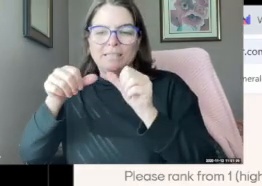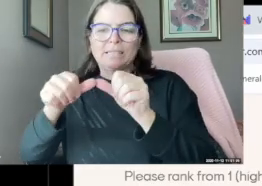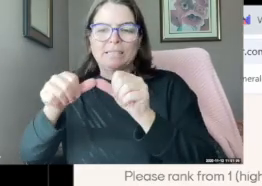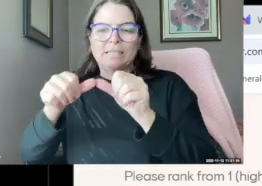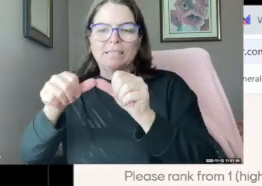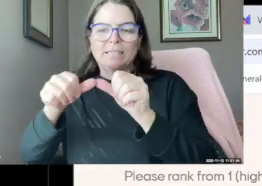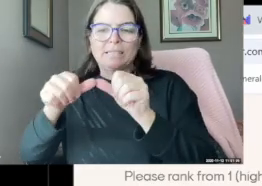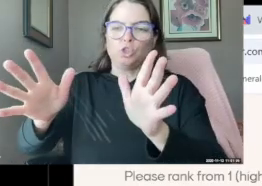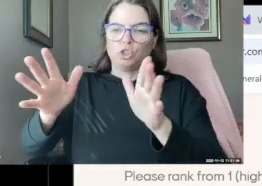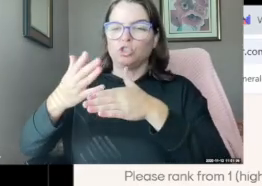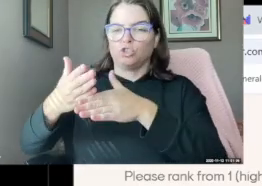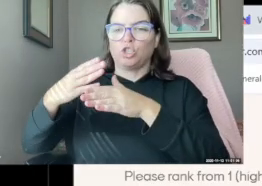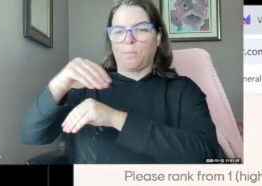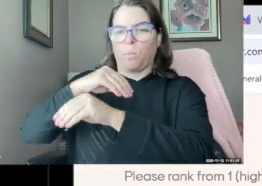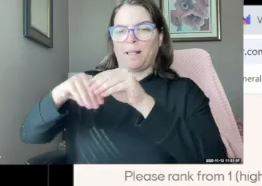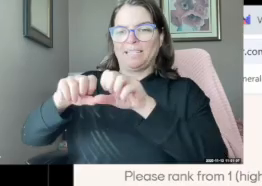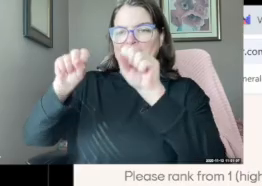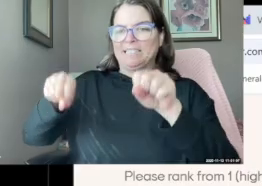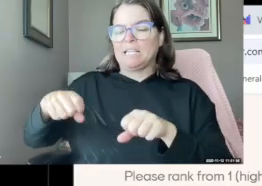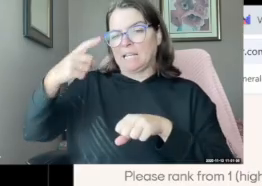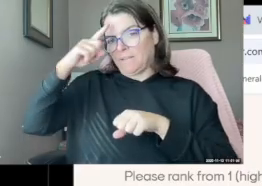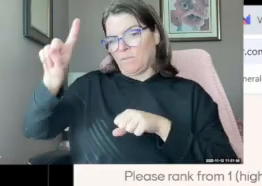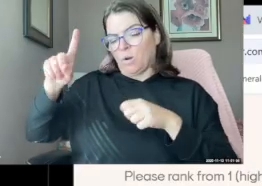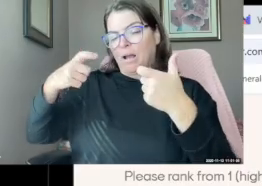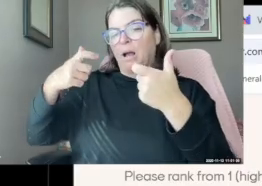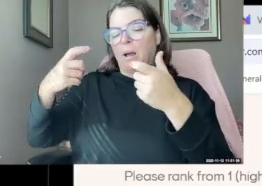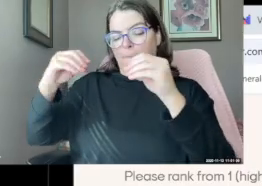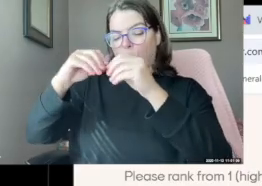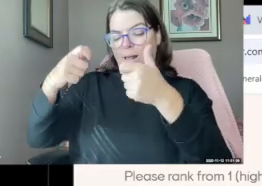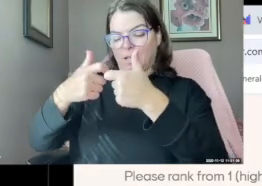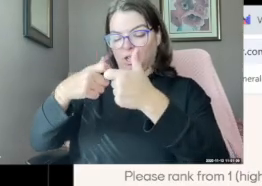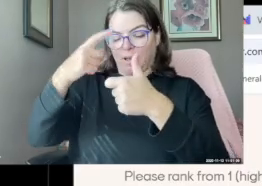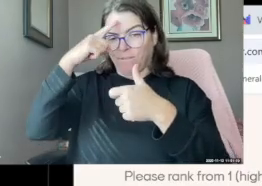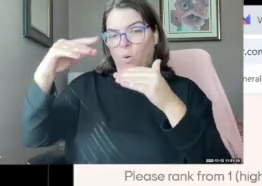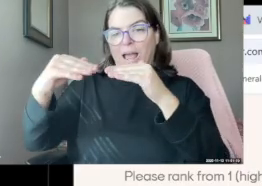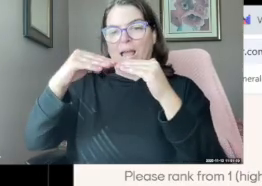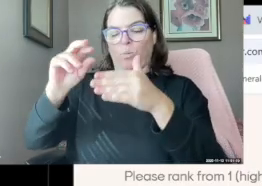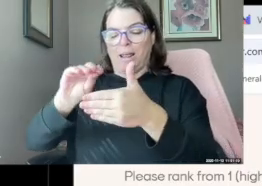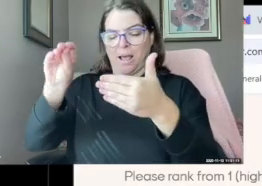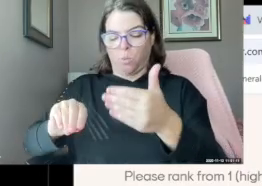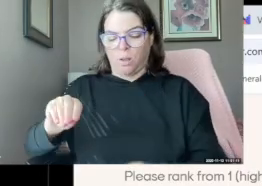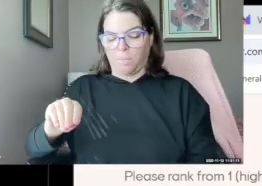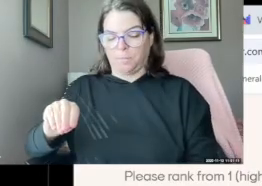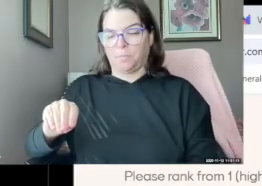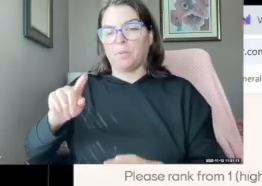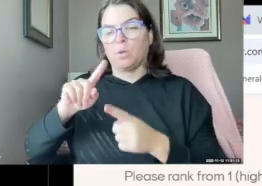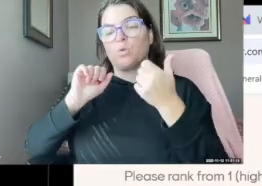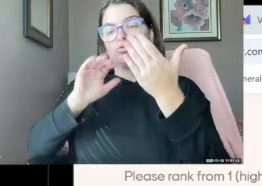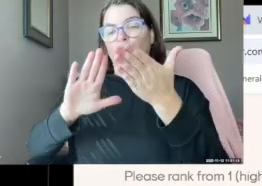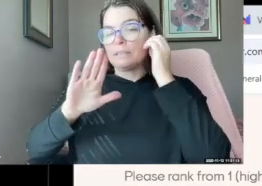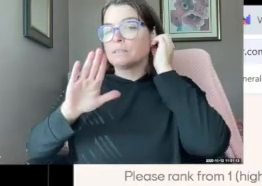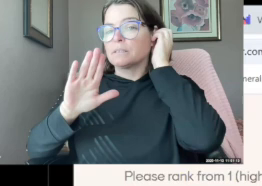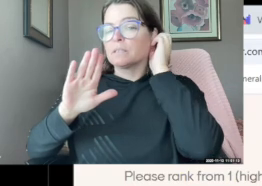piece here is where success is in the space. So to remain focused and to continue to push shared